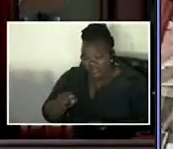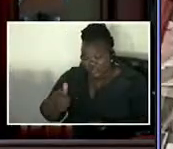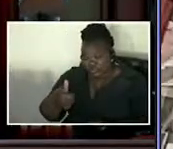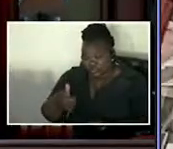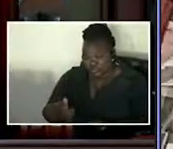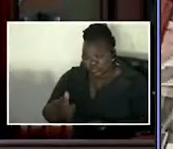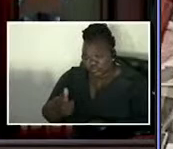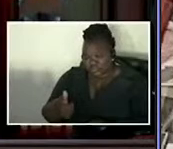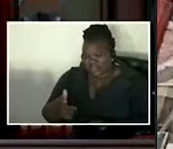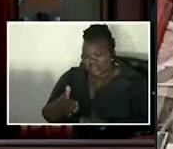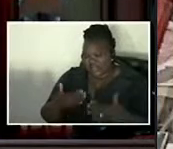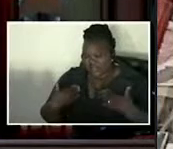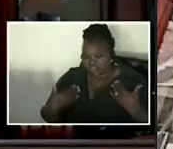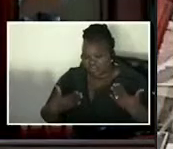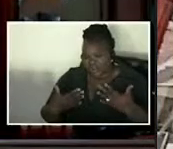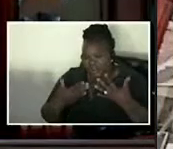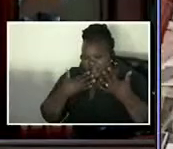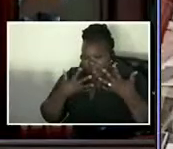centers